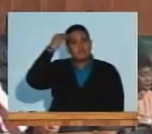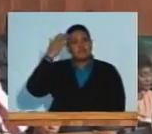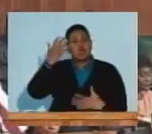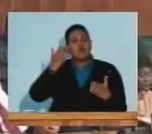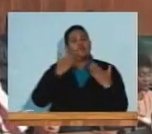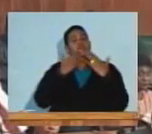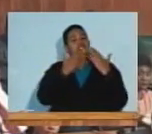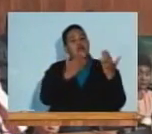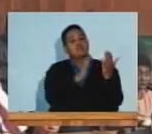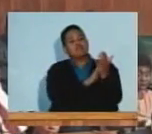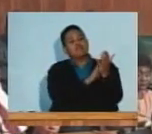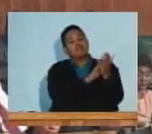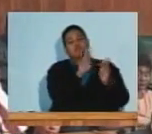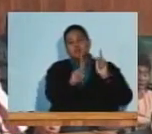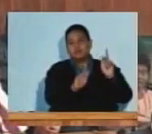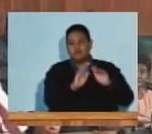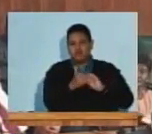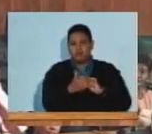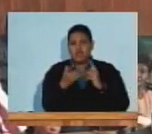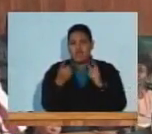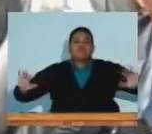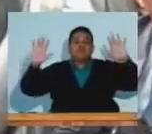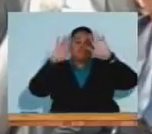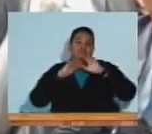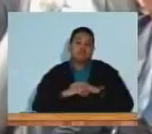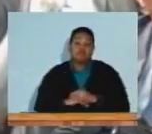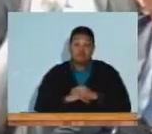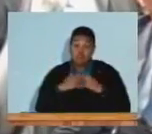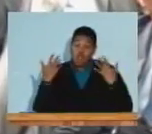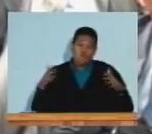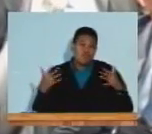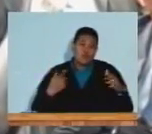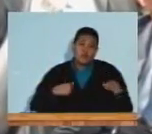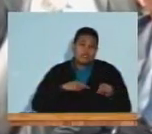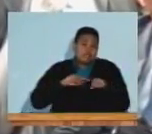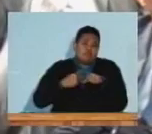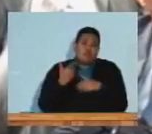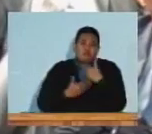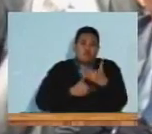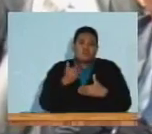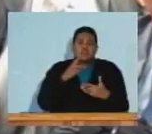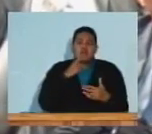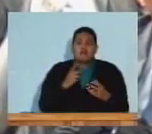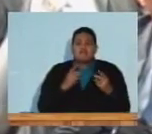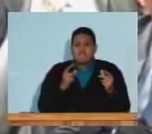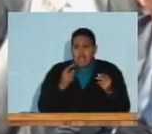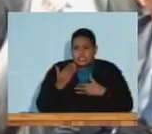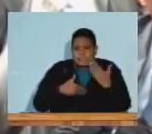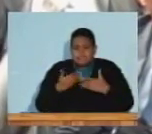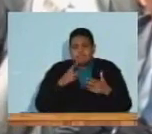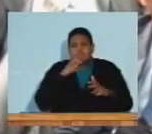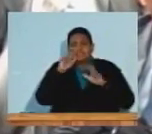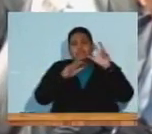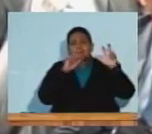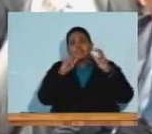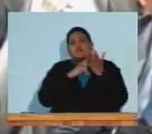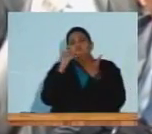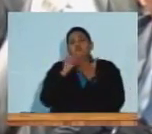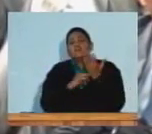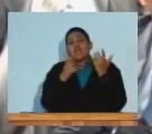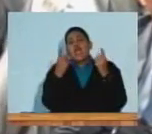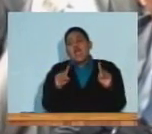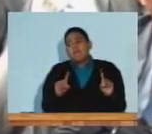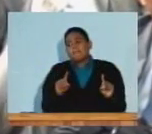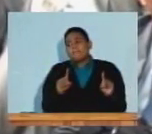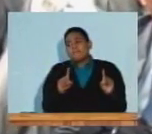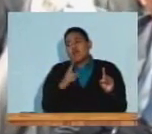new Parliament and swearing-in ceremony of its members. Already we have started the process of fast-tracking investment projects that